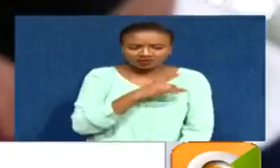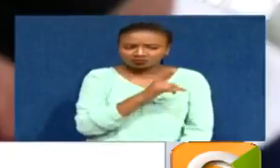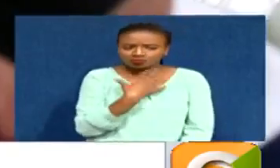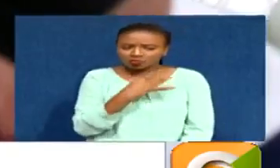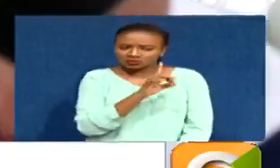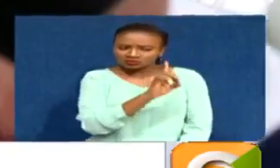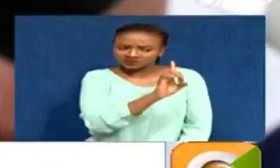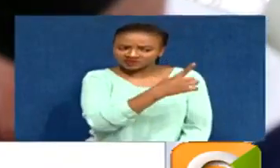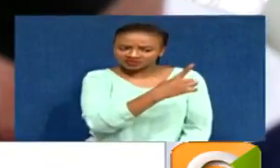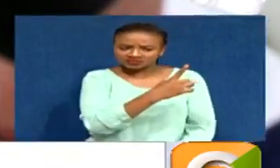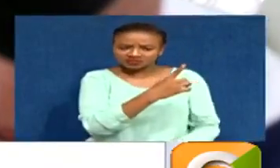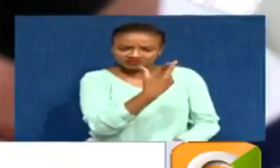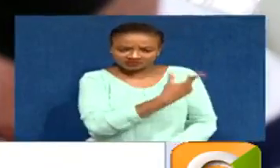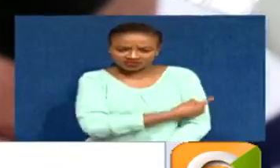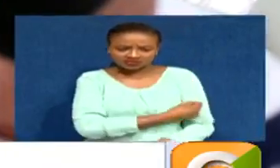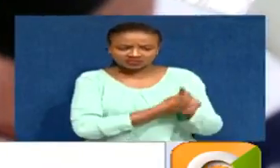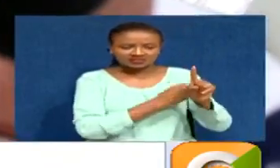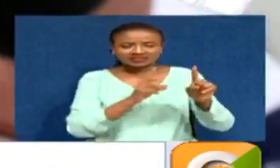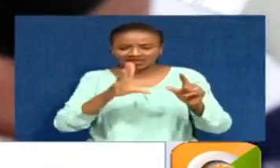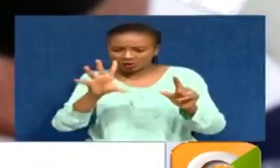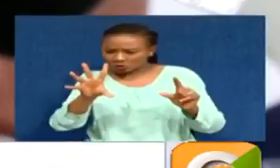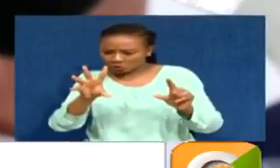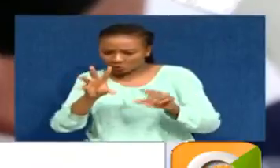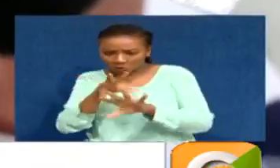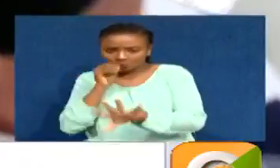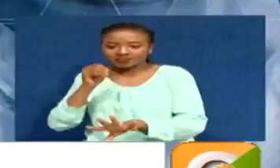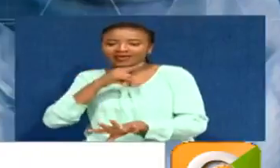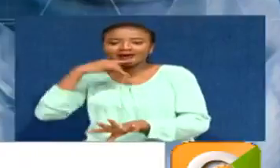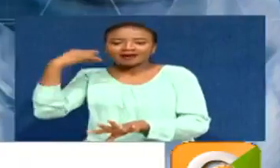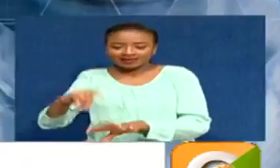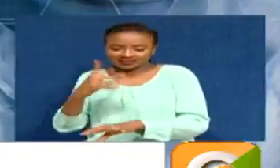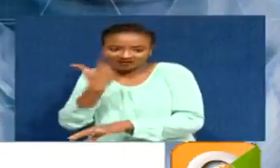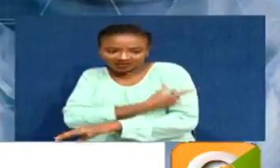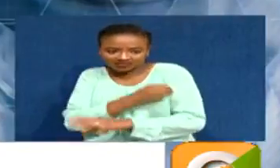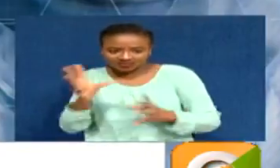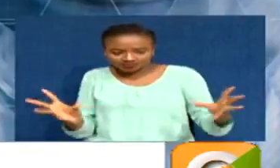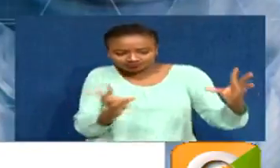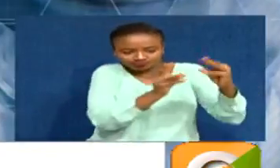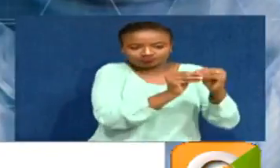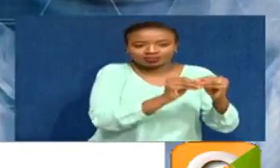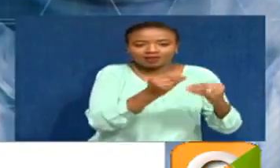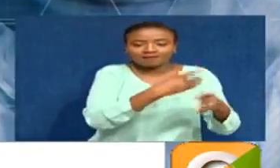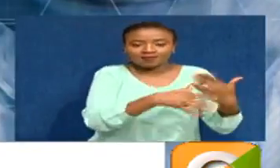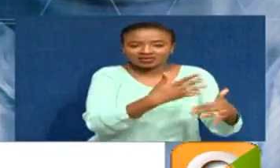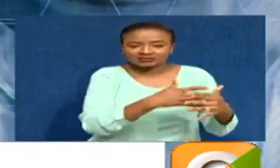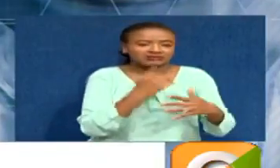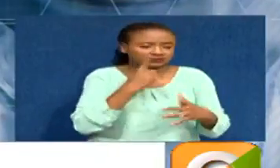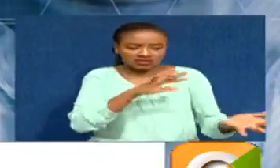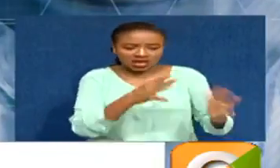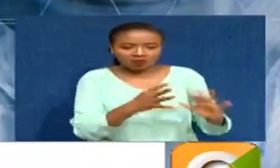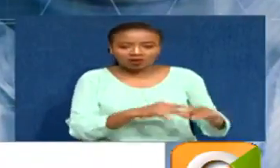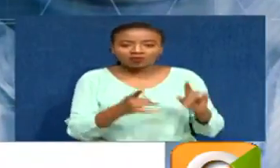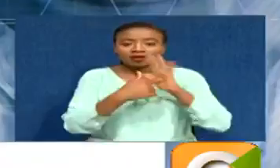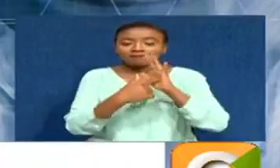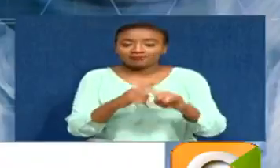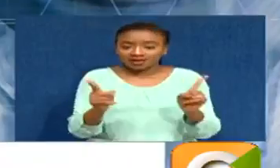vaccine with a second shot of Russia's Sputnik V vaccine. Preliminary results from an Oxford University study